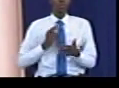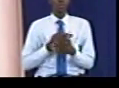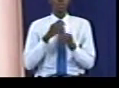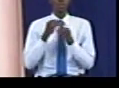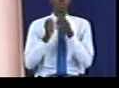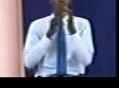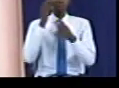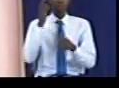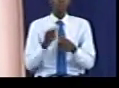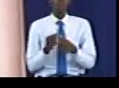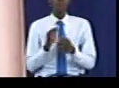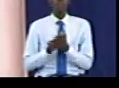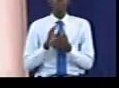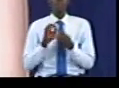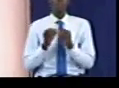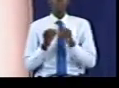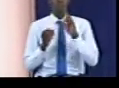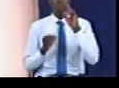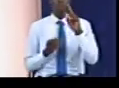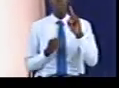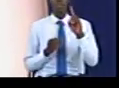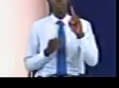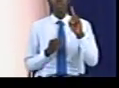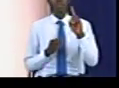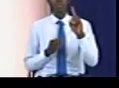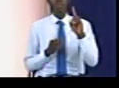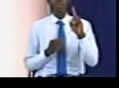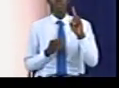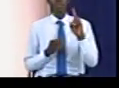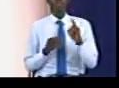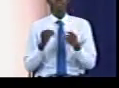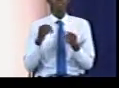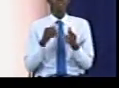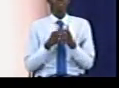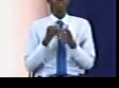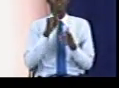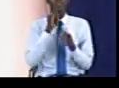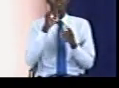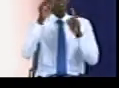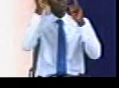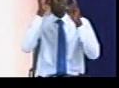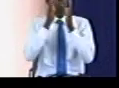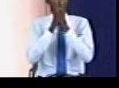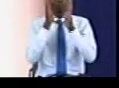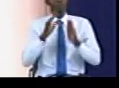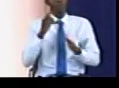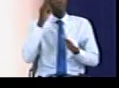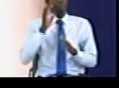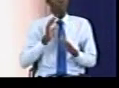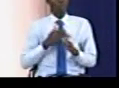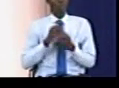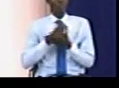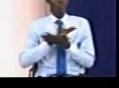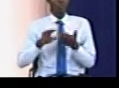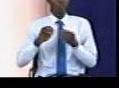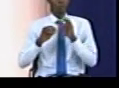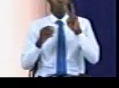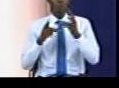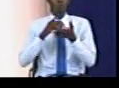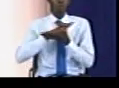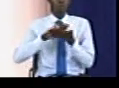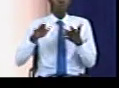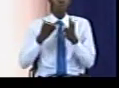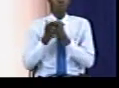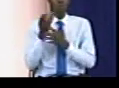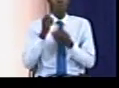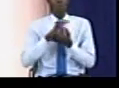name. Number one is the prayer for our sanctification. Number two, the purity through sanctification.